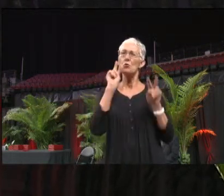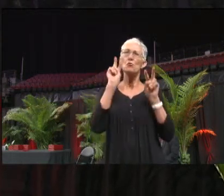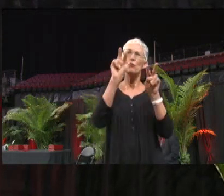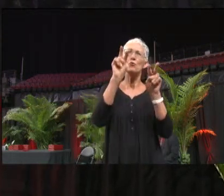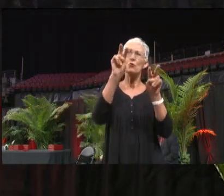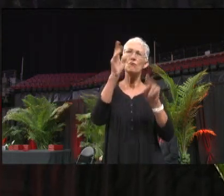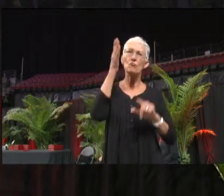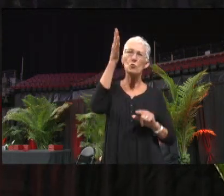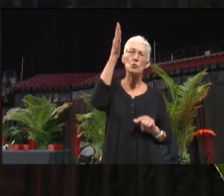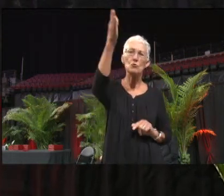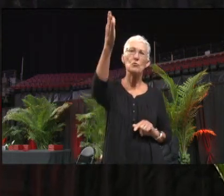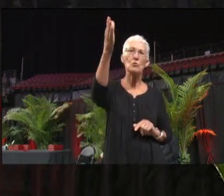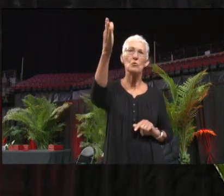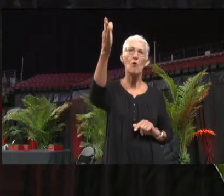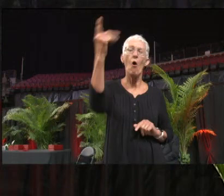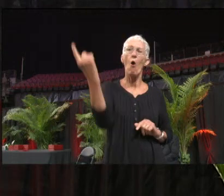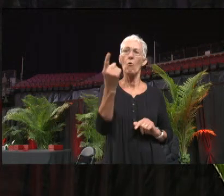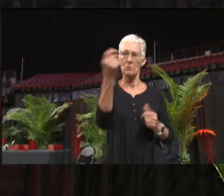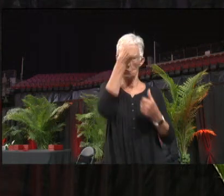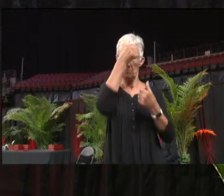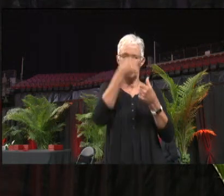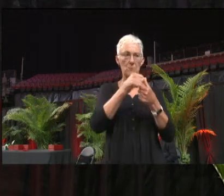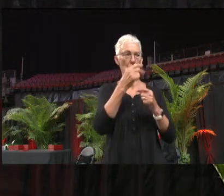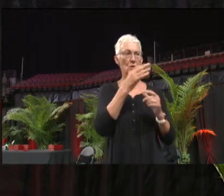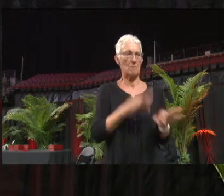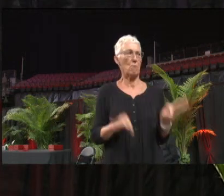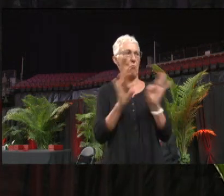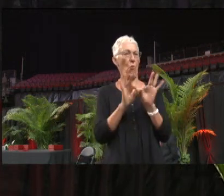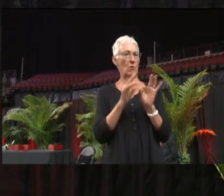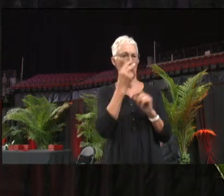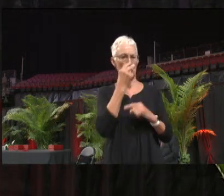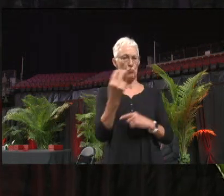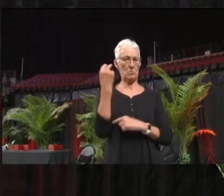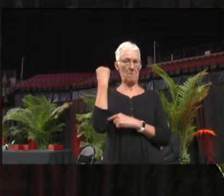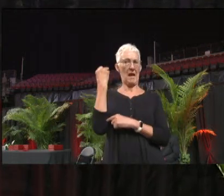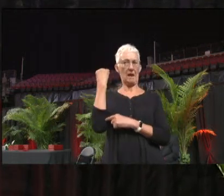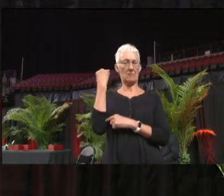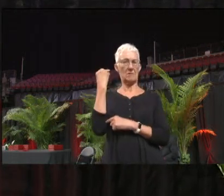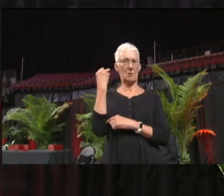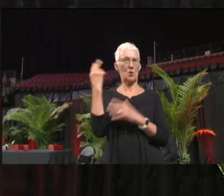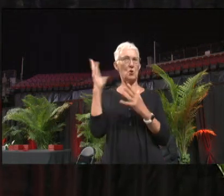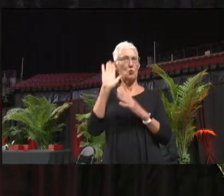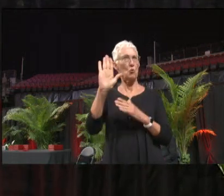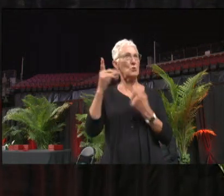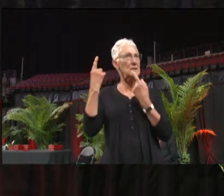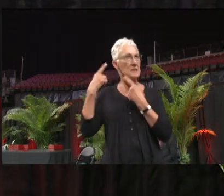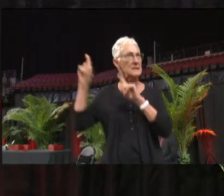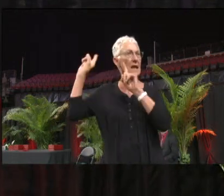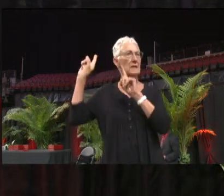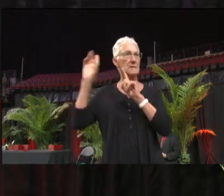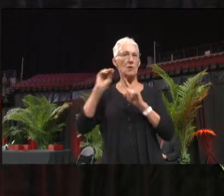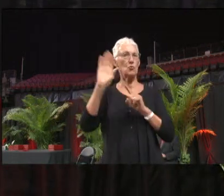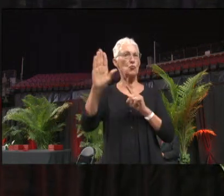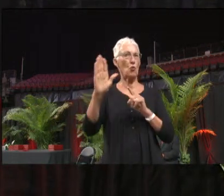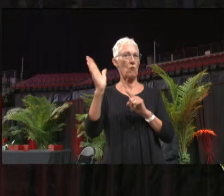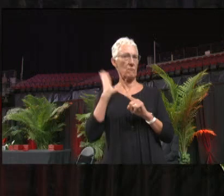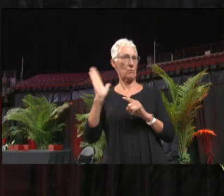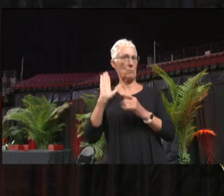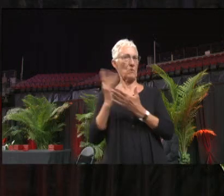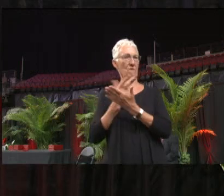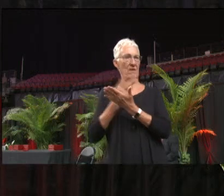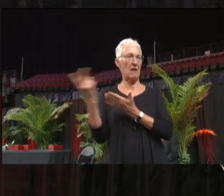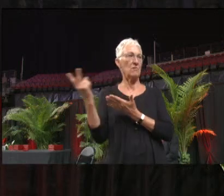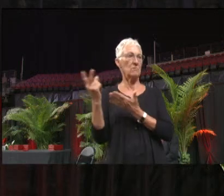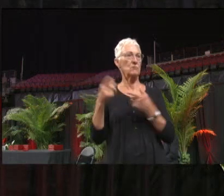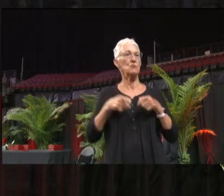2020, I encourage you to look back. Look back at your successes and your failures in your time at Lincoln